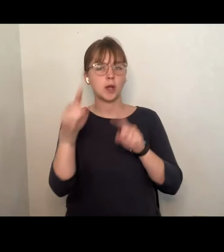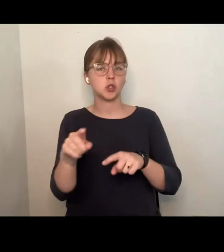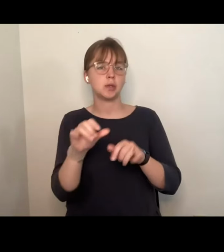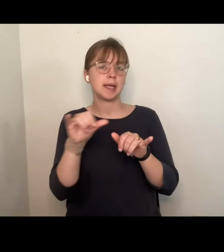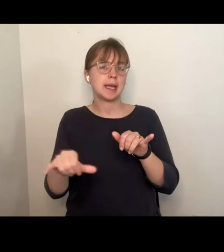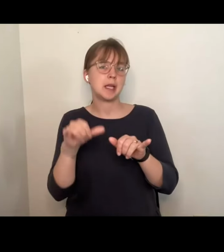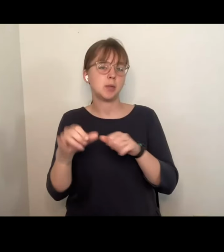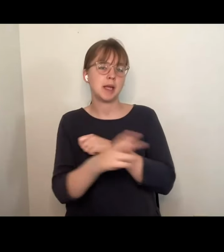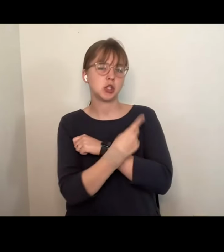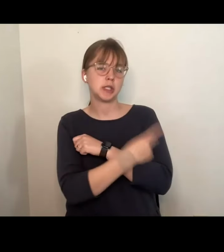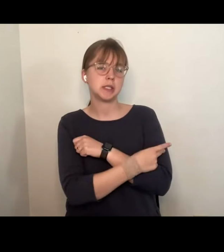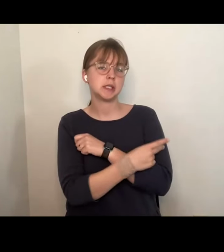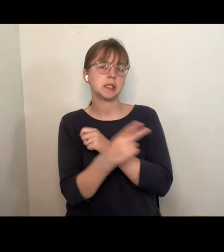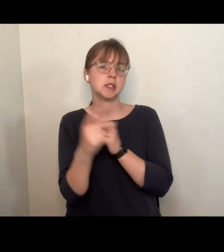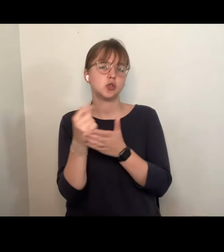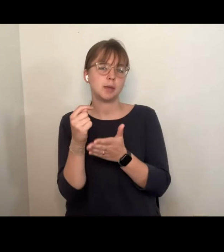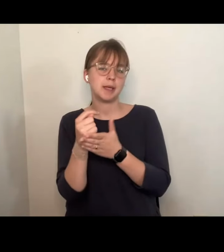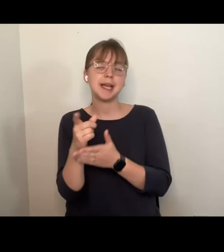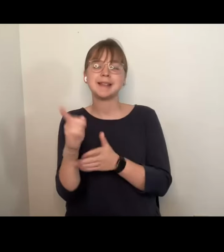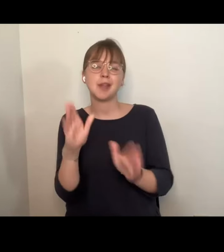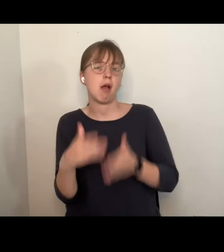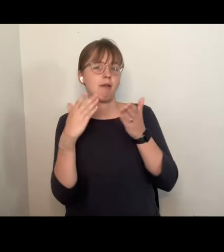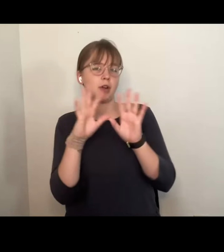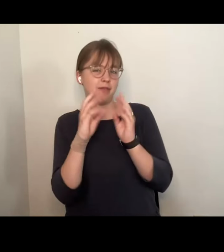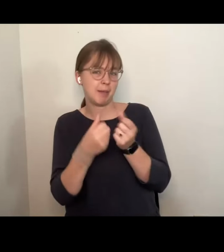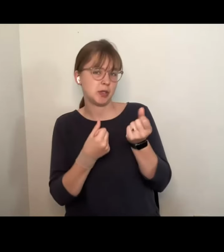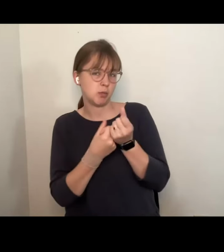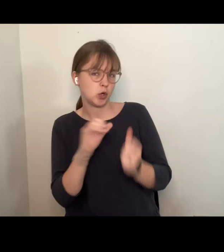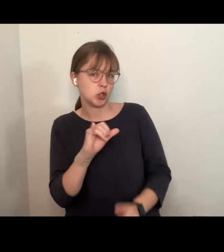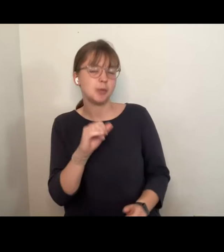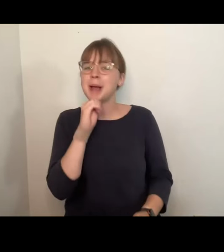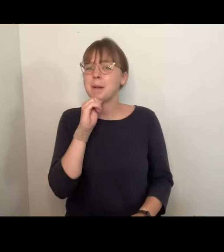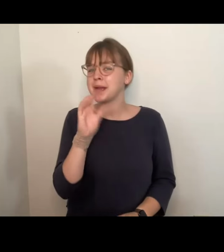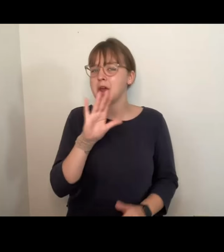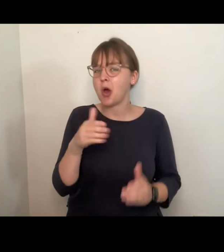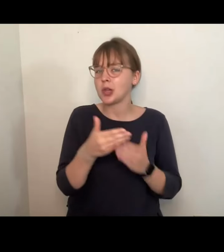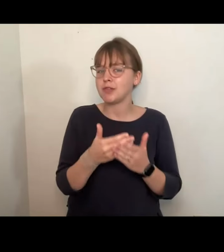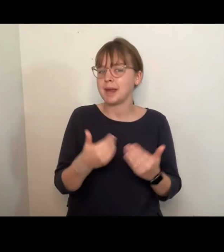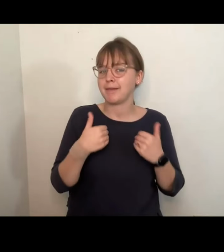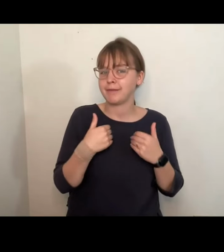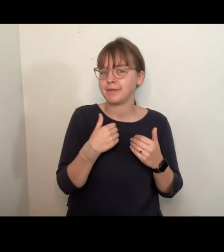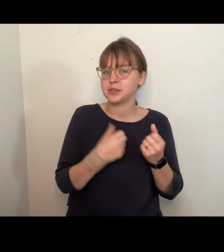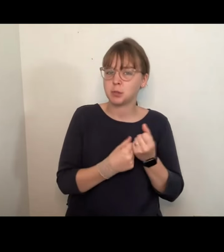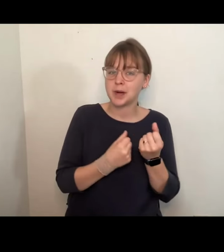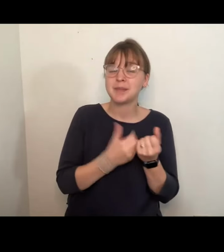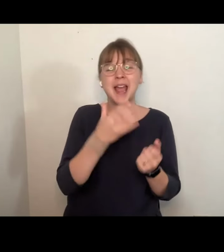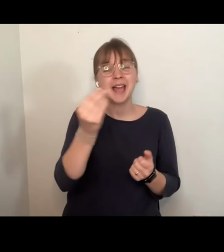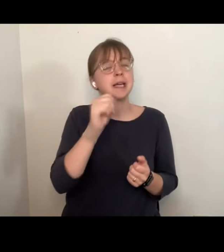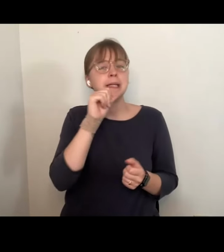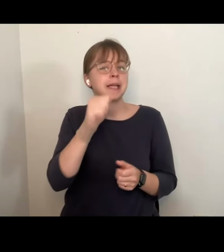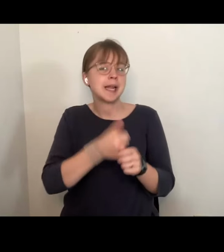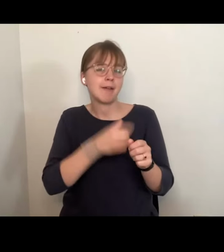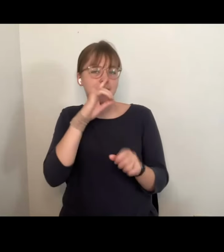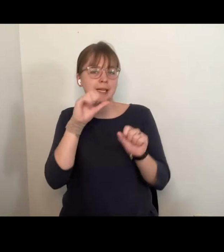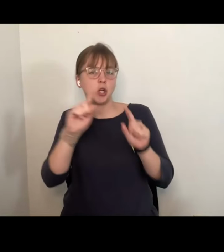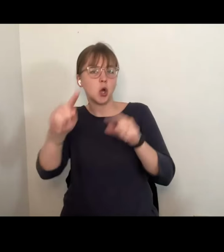had a family education component. They don't all have that. And not all of our kids go to treatment, so we don't always have access to those. I